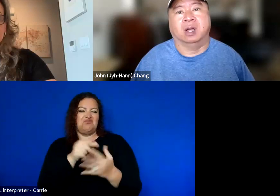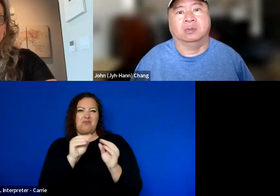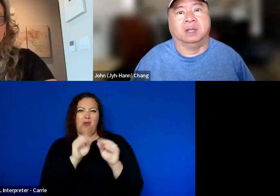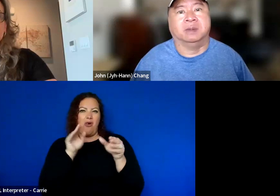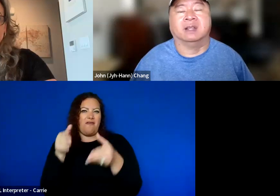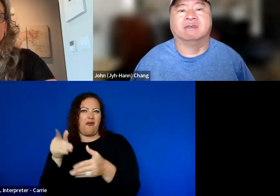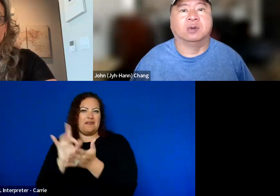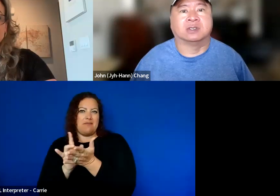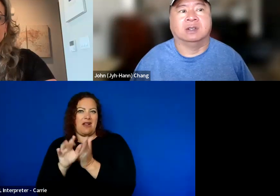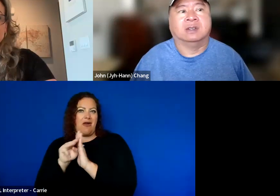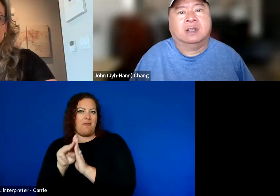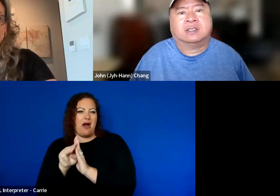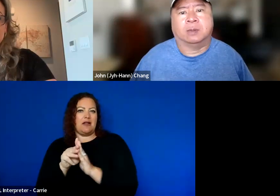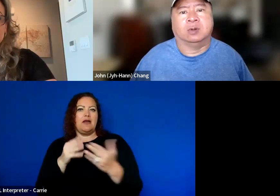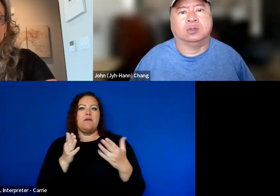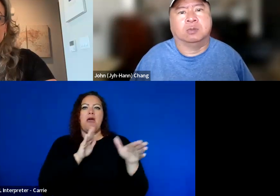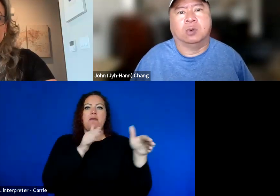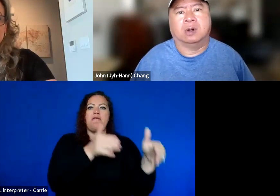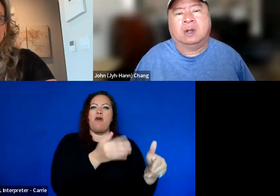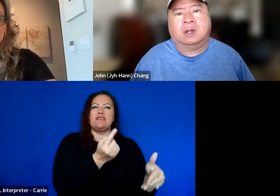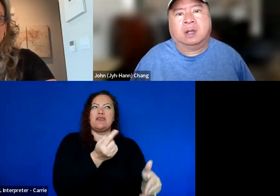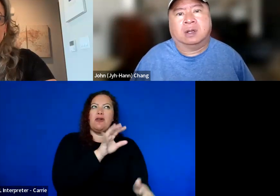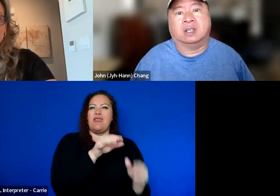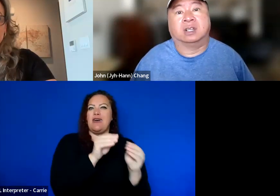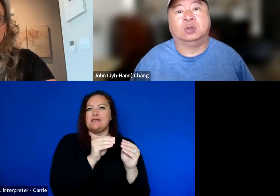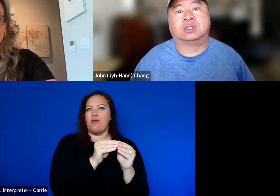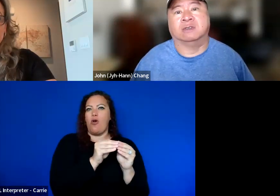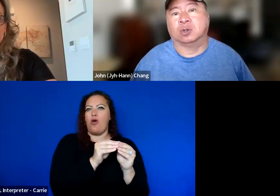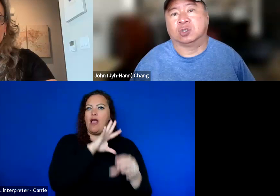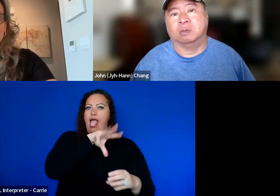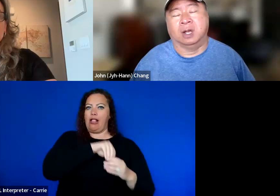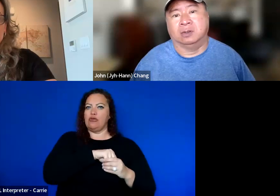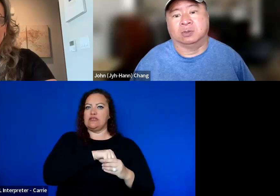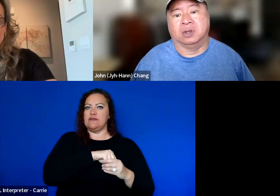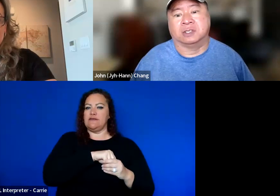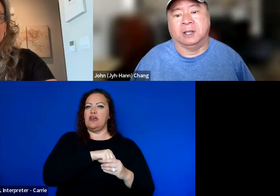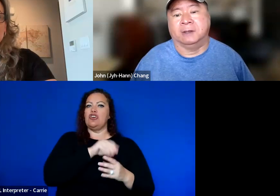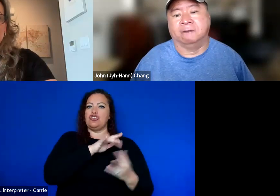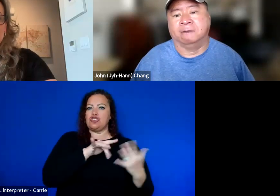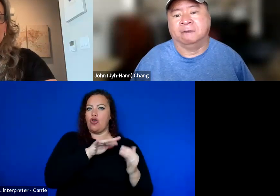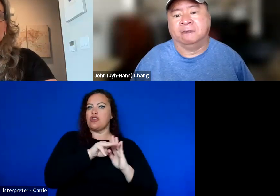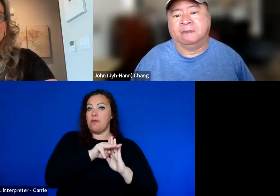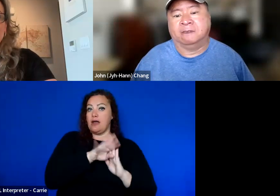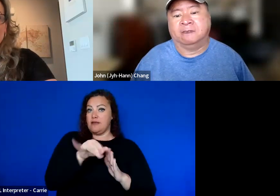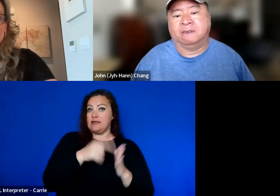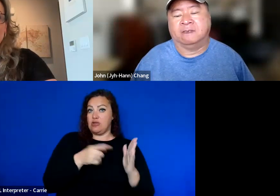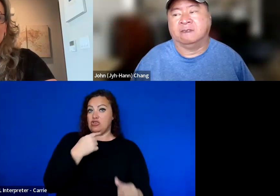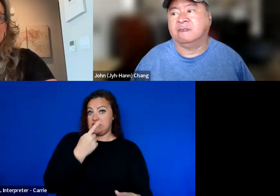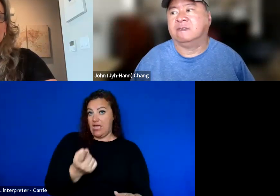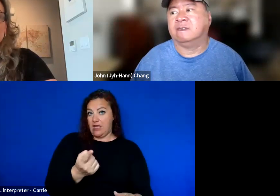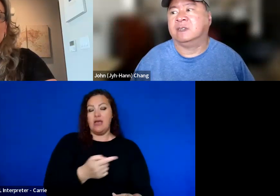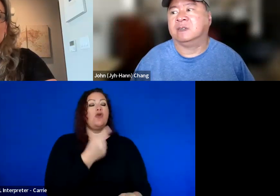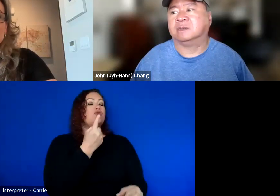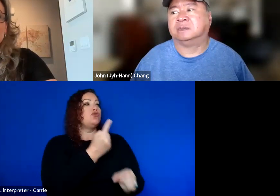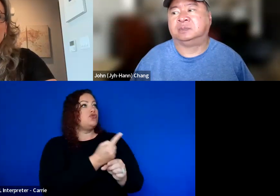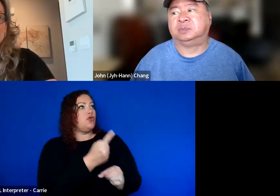medical model, maybe, and focus on someone who's more inclusive social model, is what you're saying. Right.